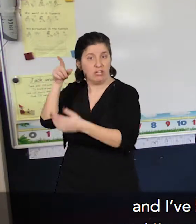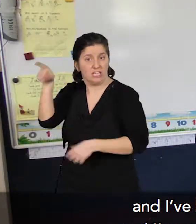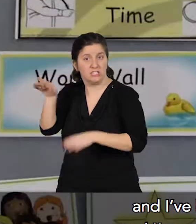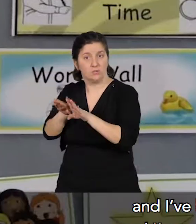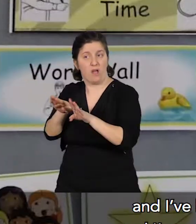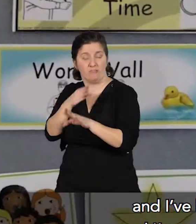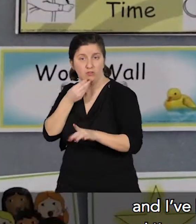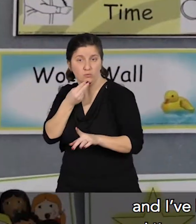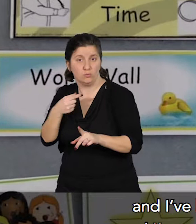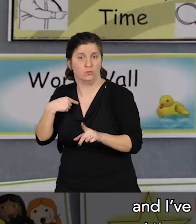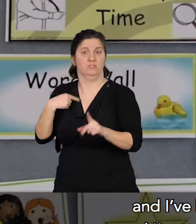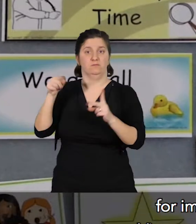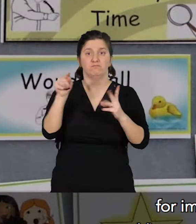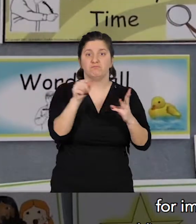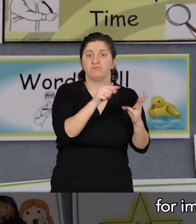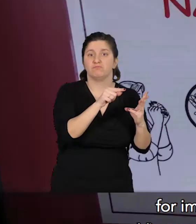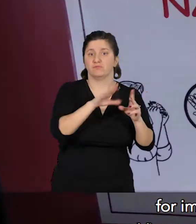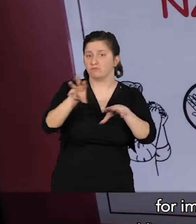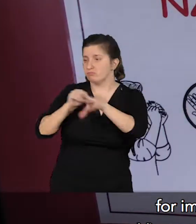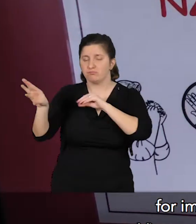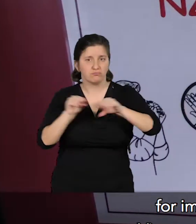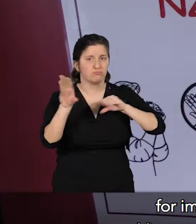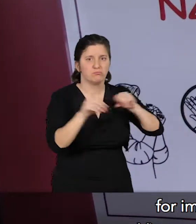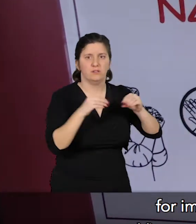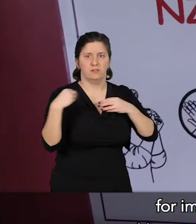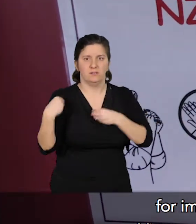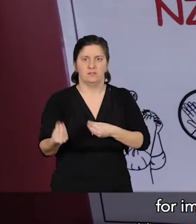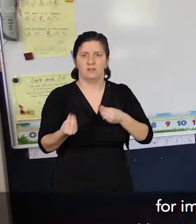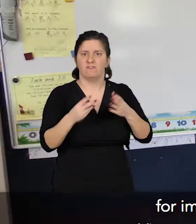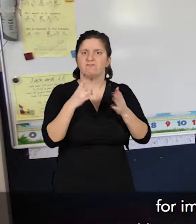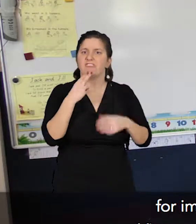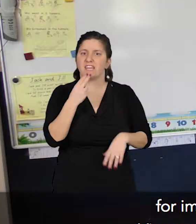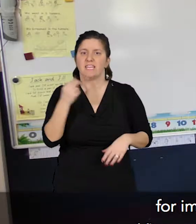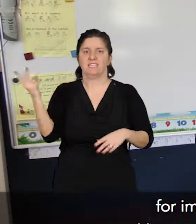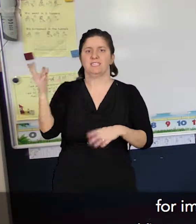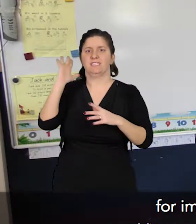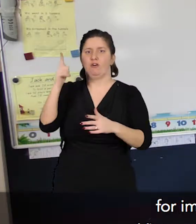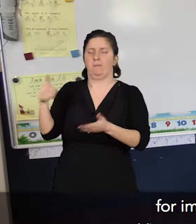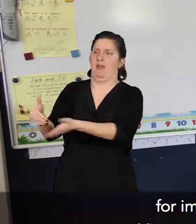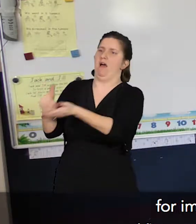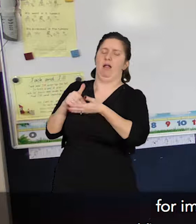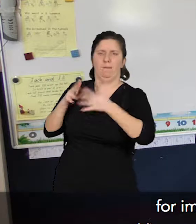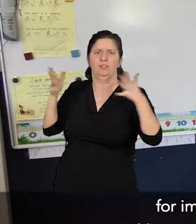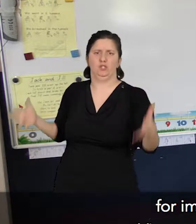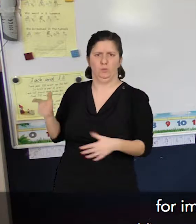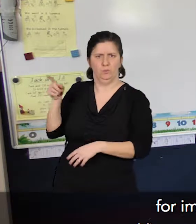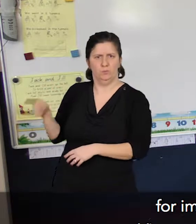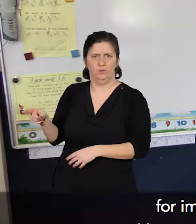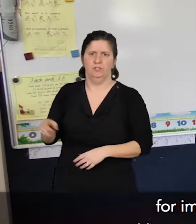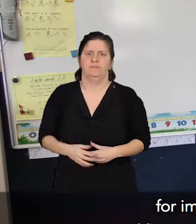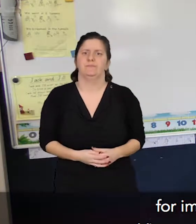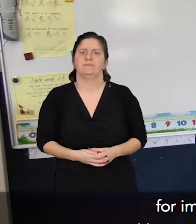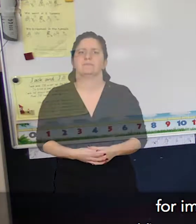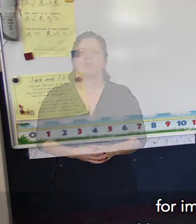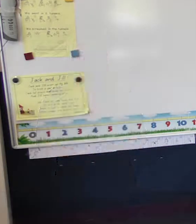the New Zealand Sign Language Dictionary for images, which has been really helpful, plus Vinny and Darryl, which have been very,